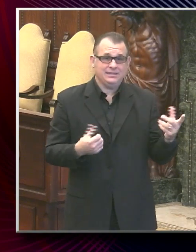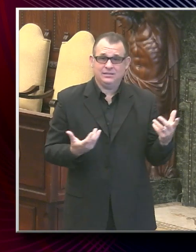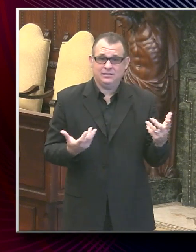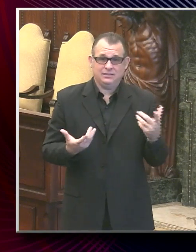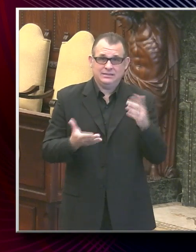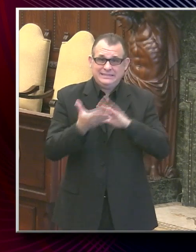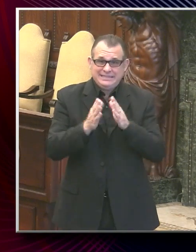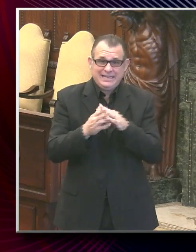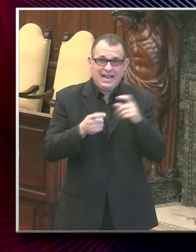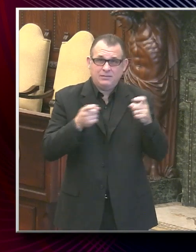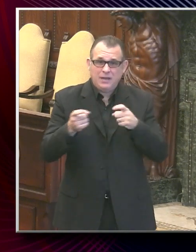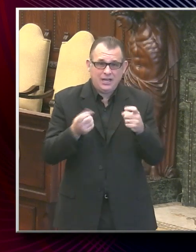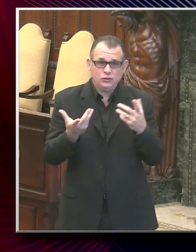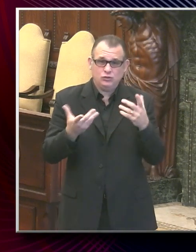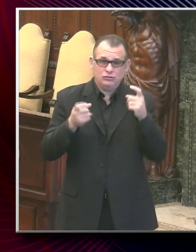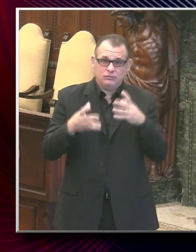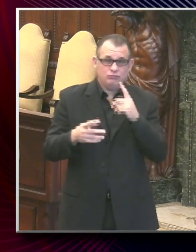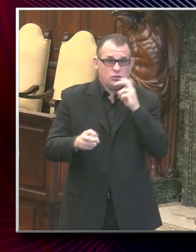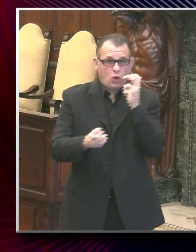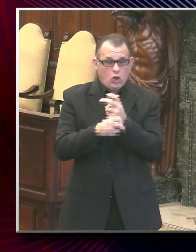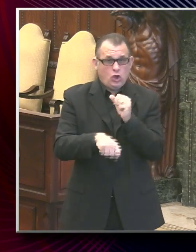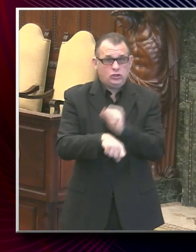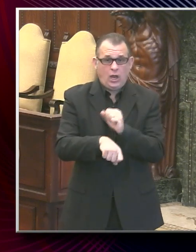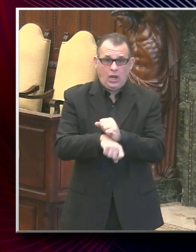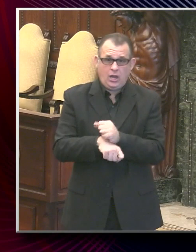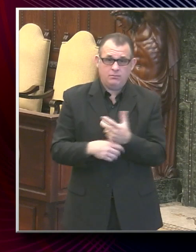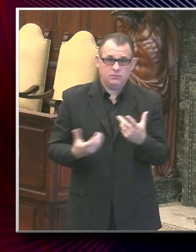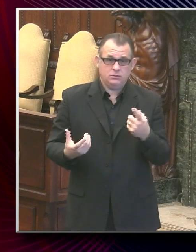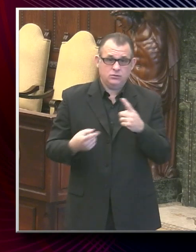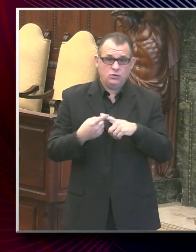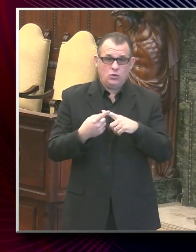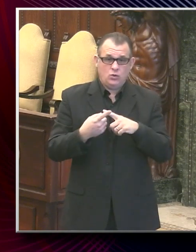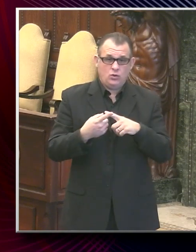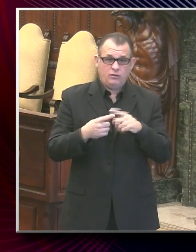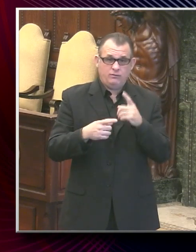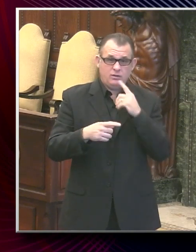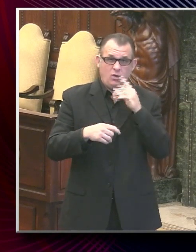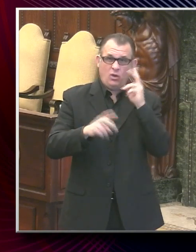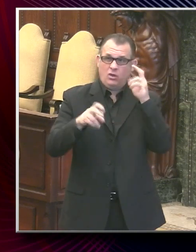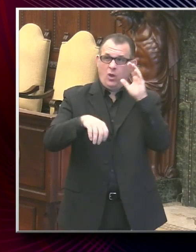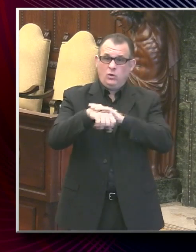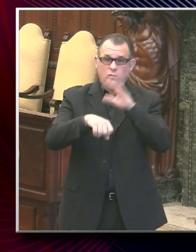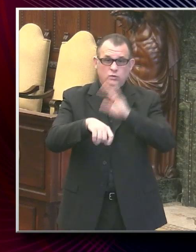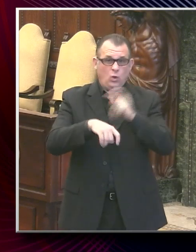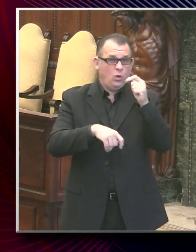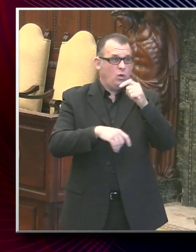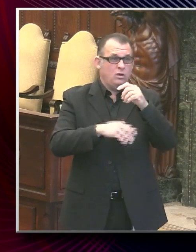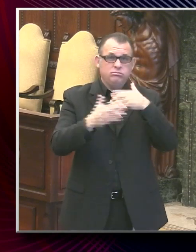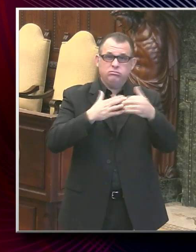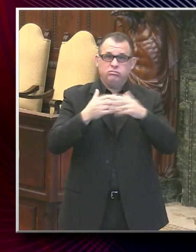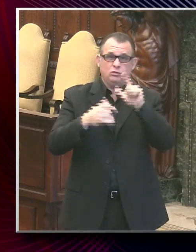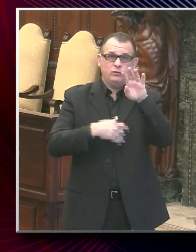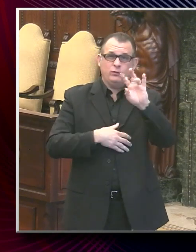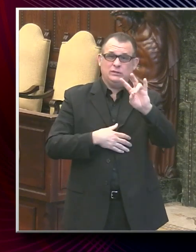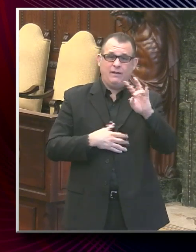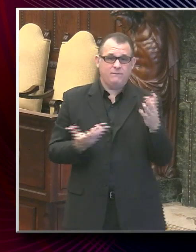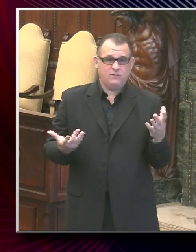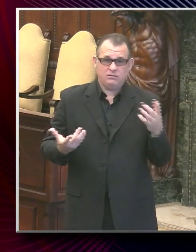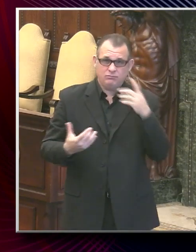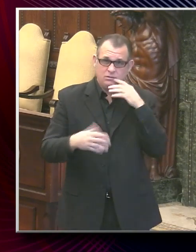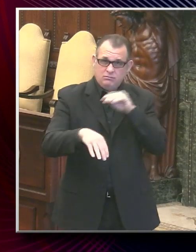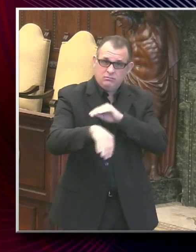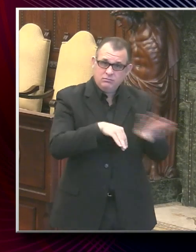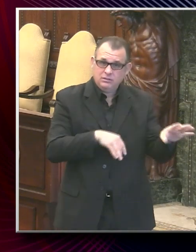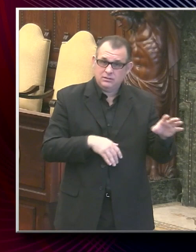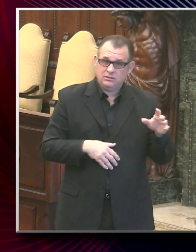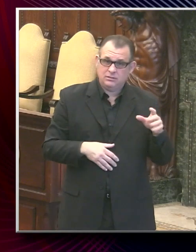7 days a week for the past 19 months. And even before that, when he was first deputy, it takes a toll. I'm 62 years old.